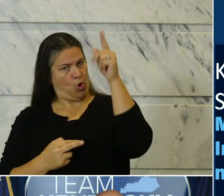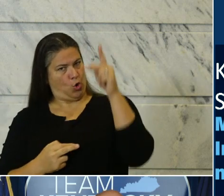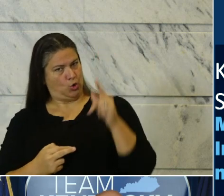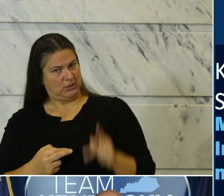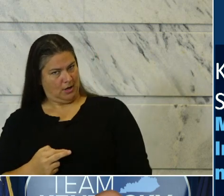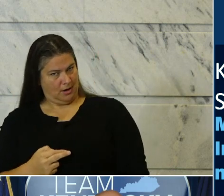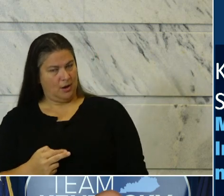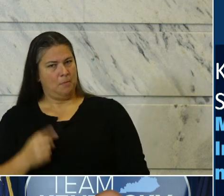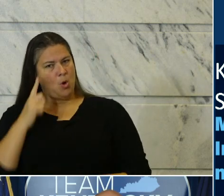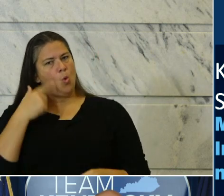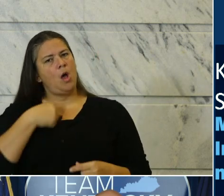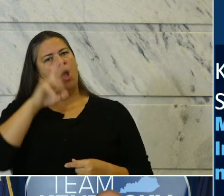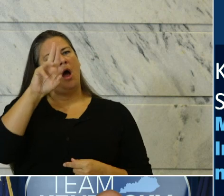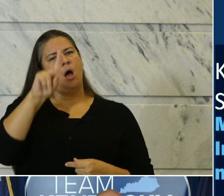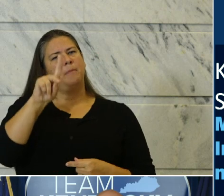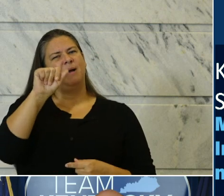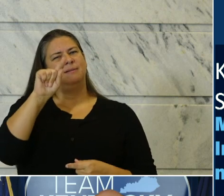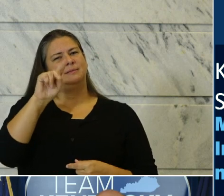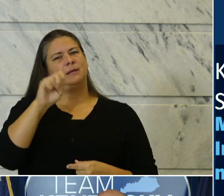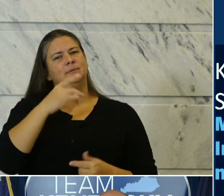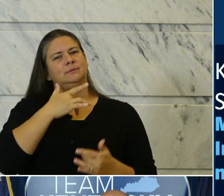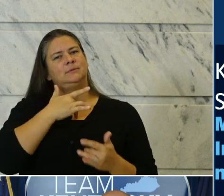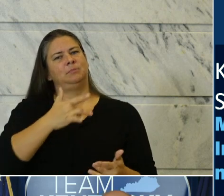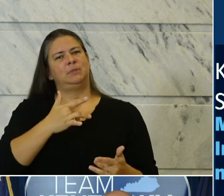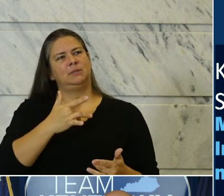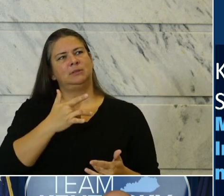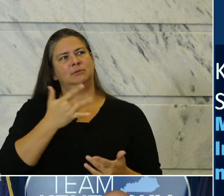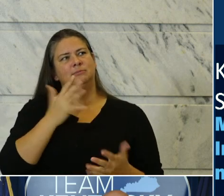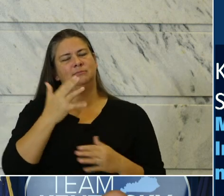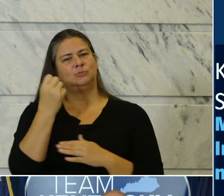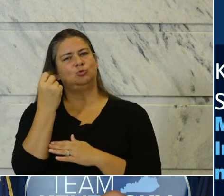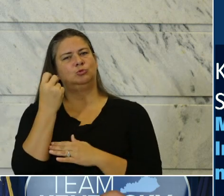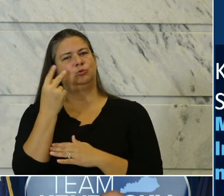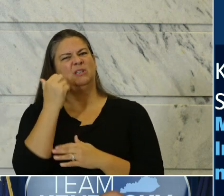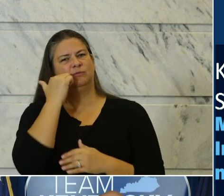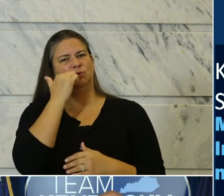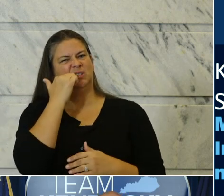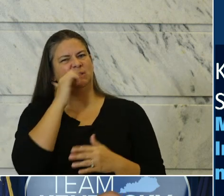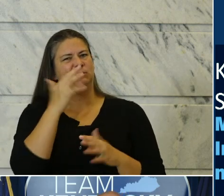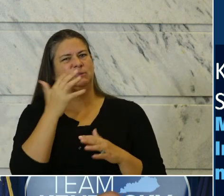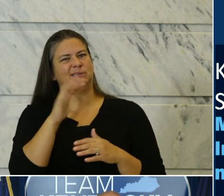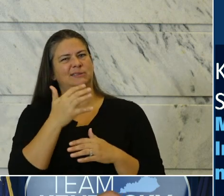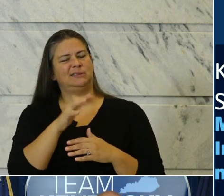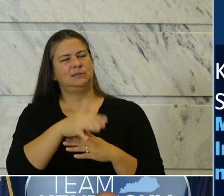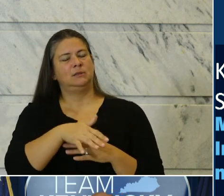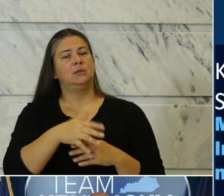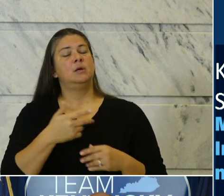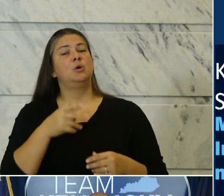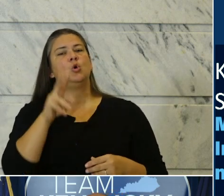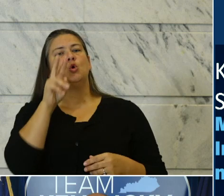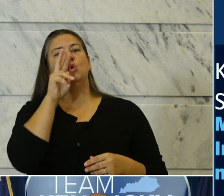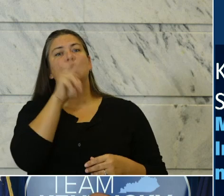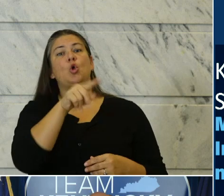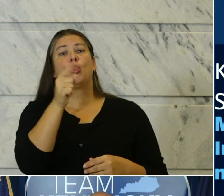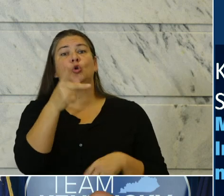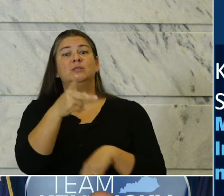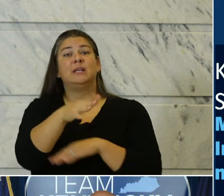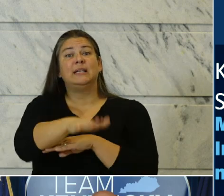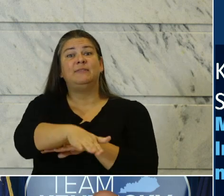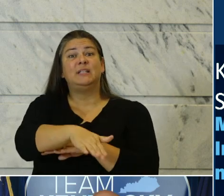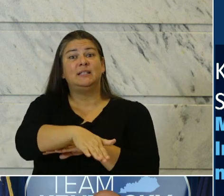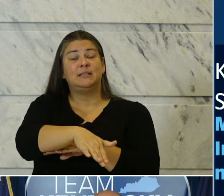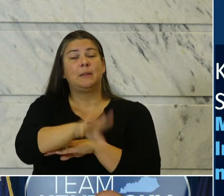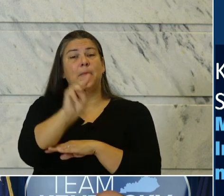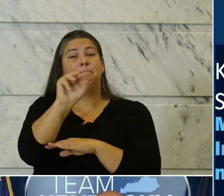we update this around dinner time or late afternoon every day. You look Thursday evening at the map that we have on our website. I didn't